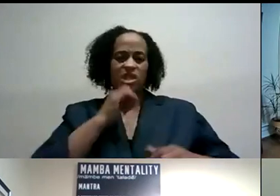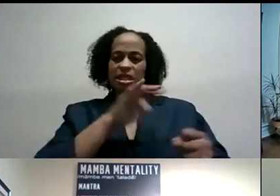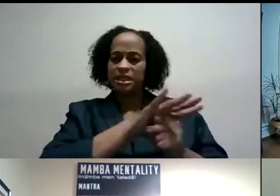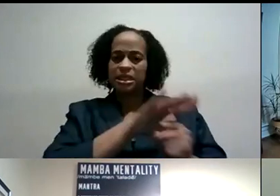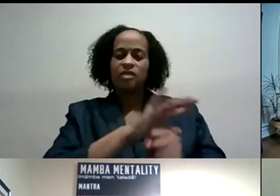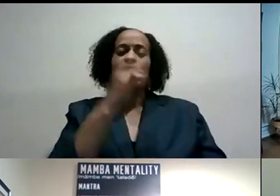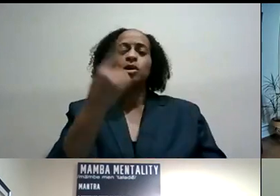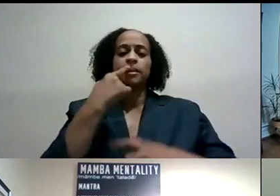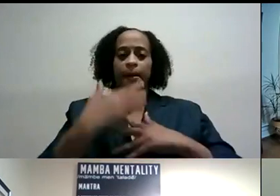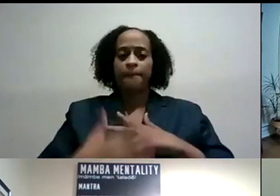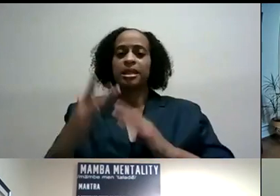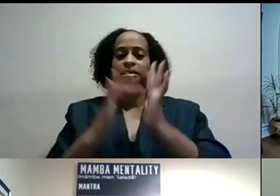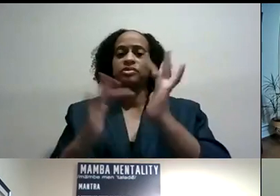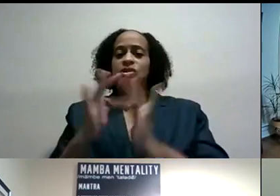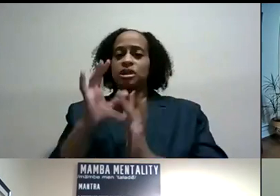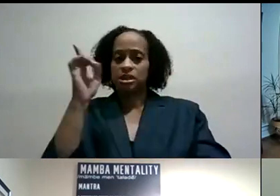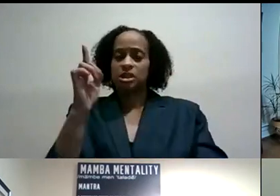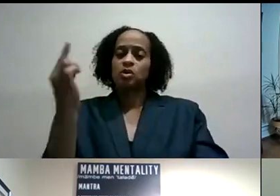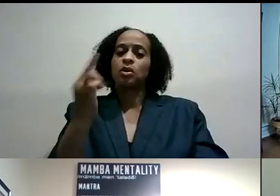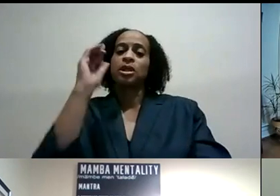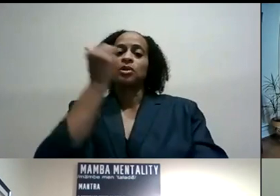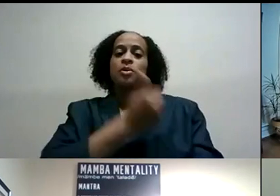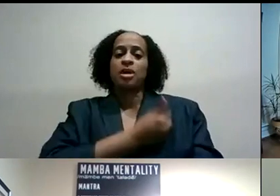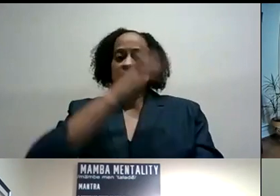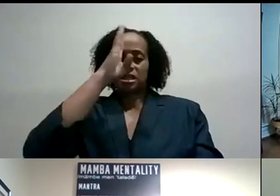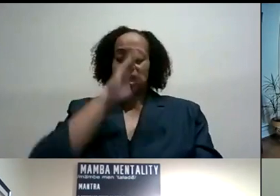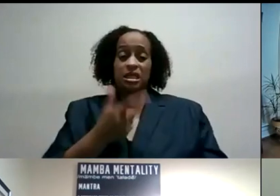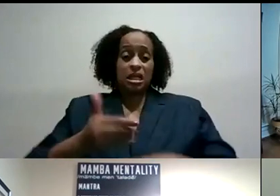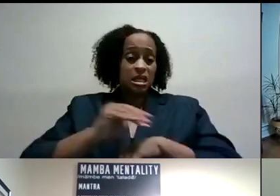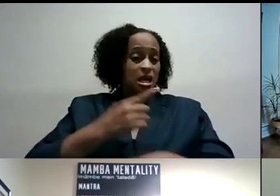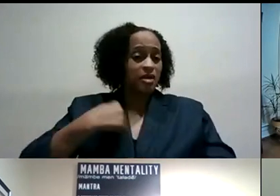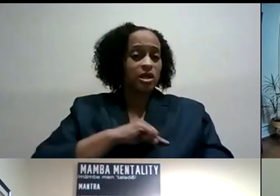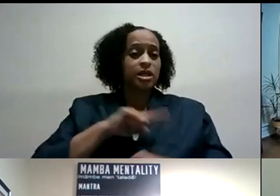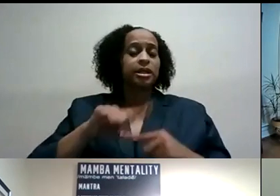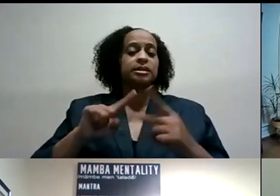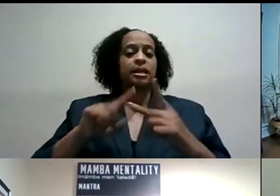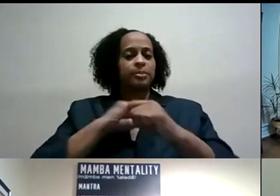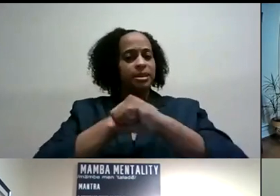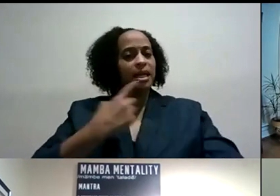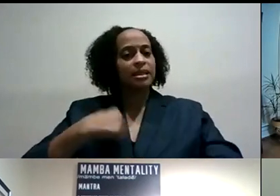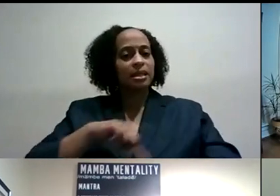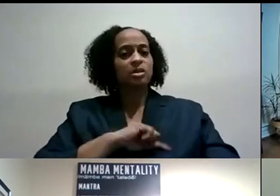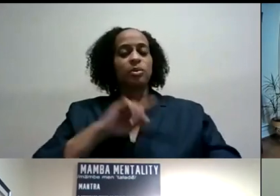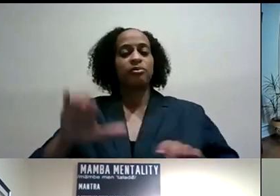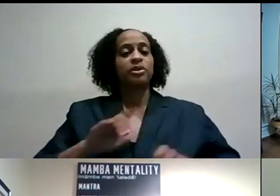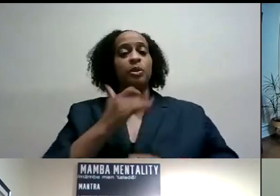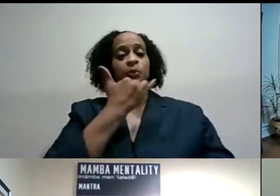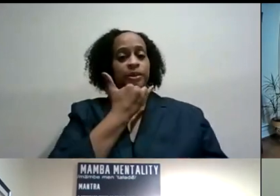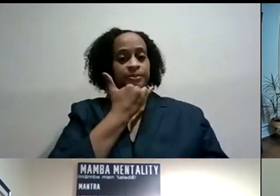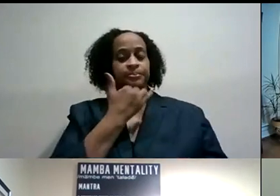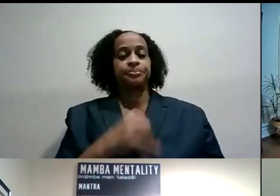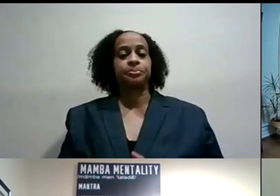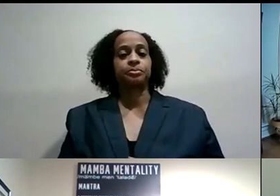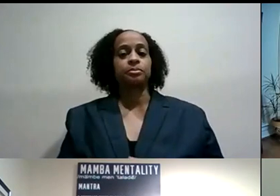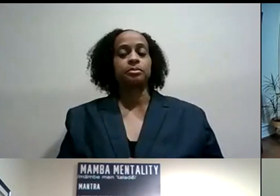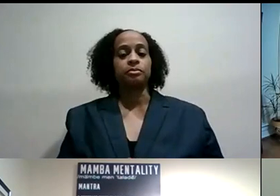the blood of Jesus, only the grace of God can cover us, protect us, even when we have done wrong. By the way, in this